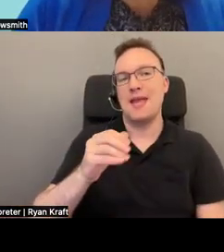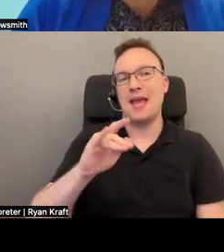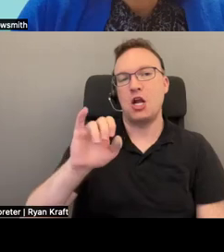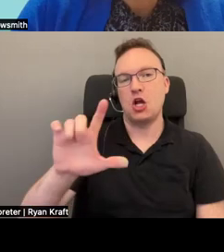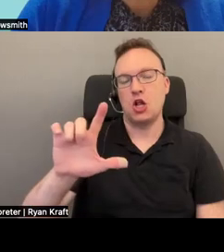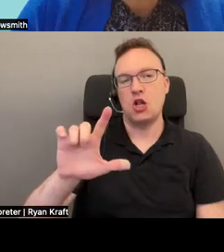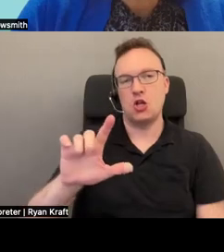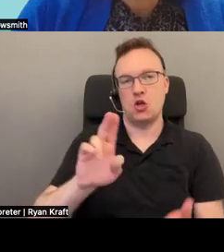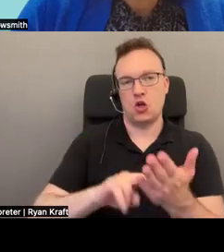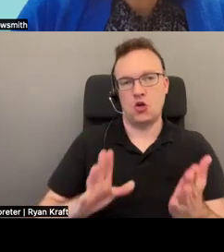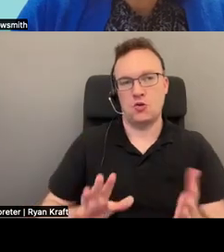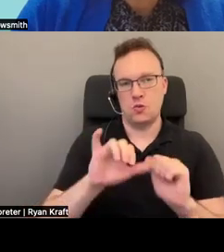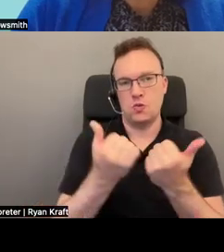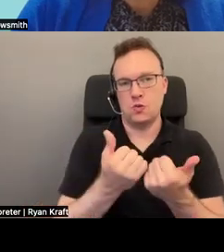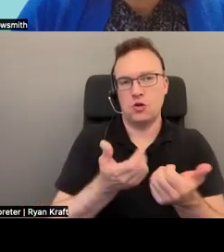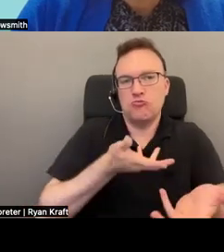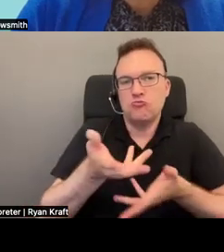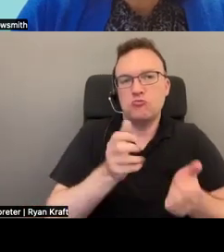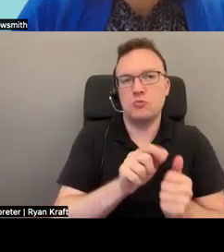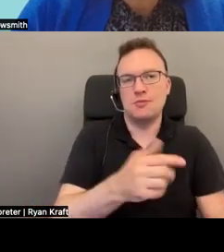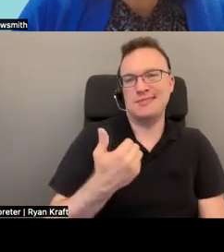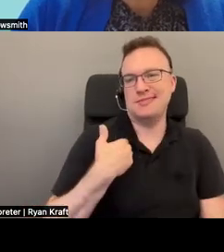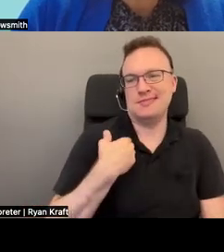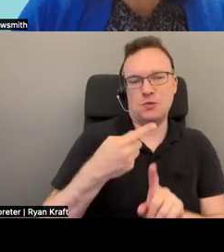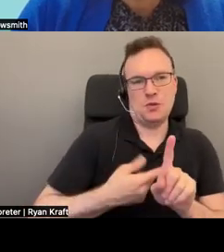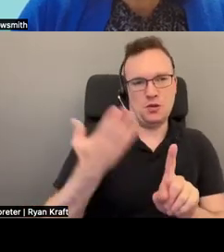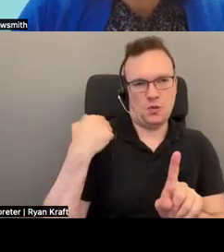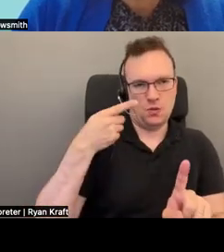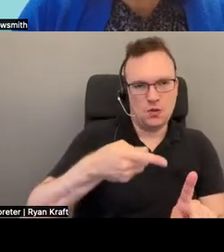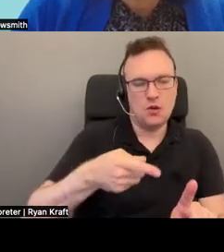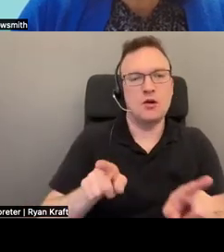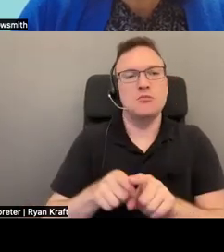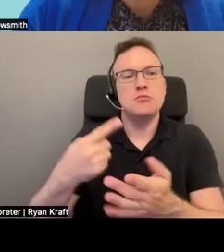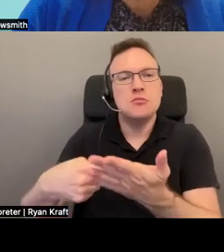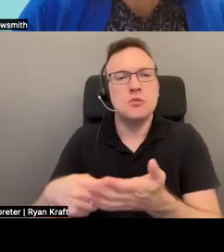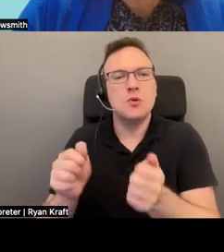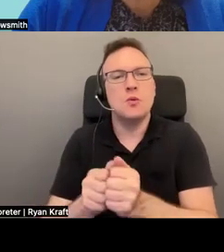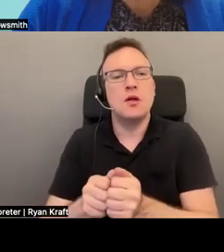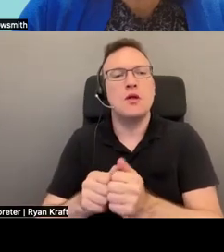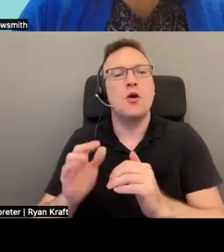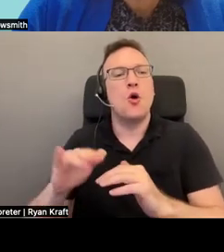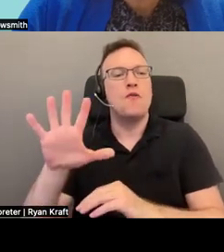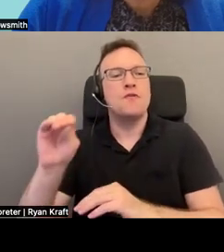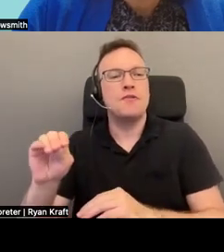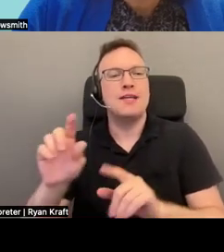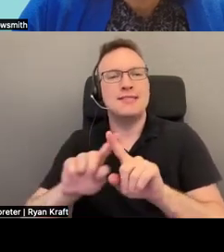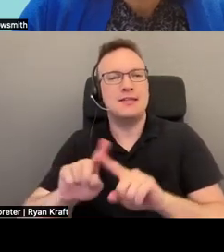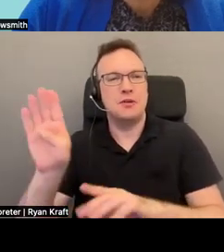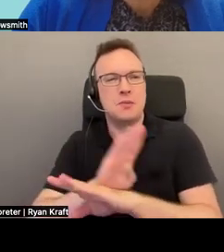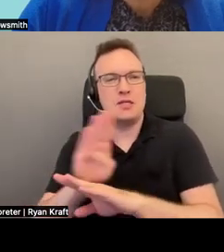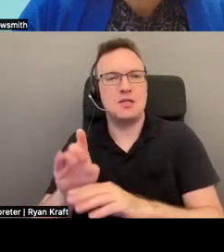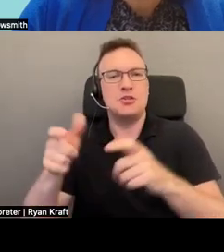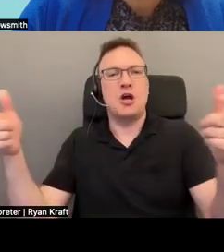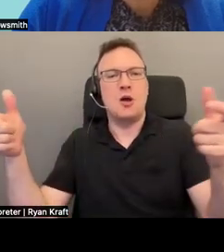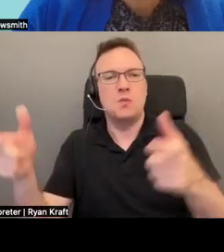we talked to, you know, over 50 small and medium-sized businesses about the resources